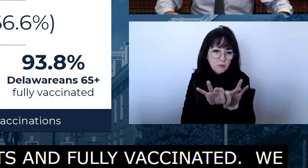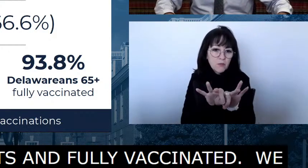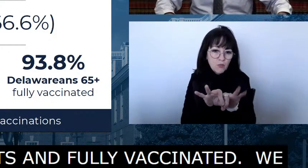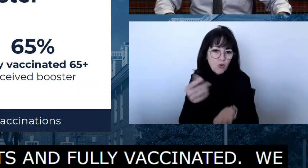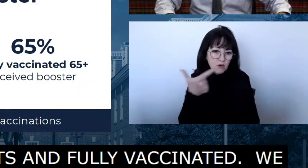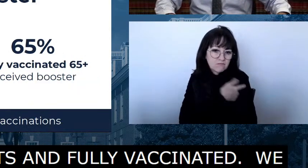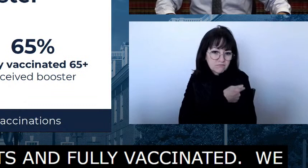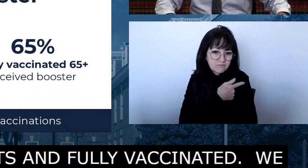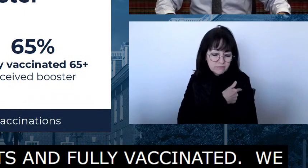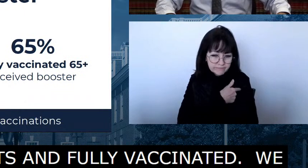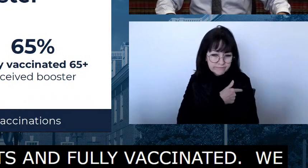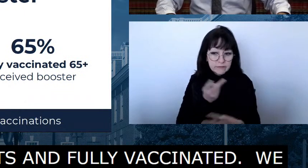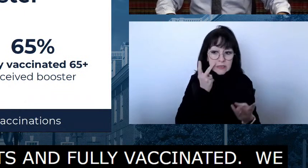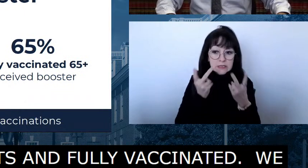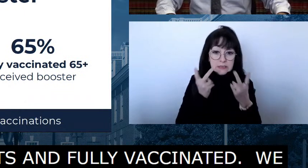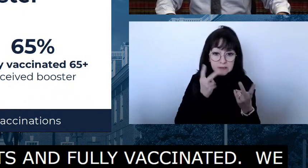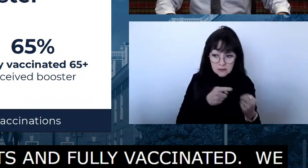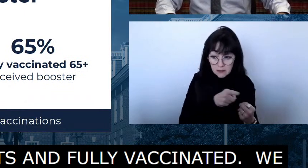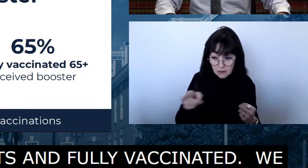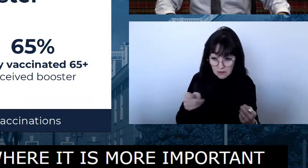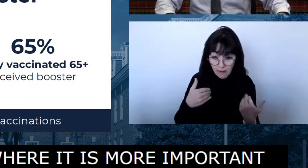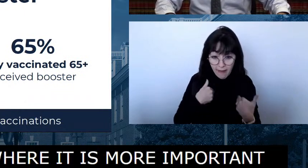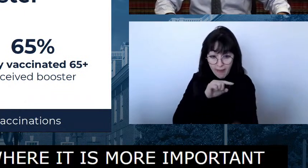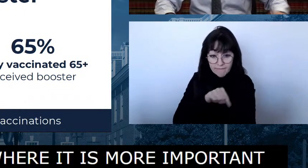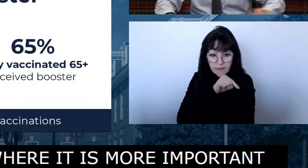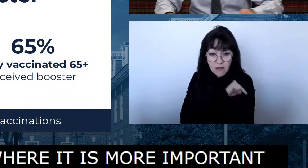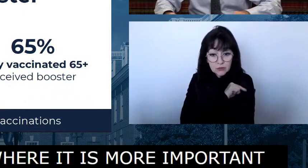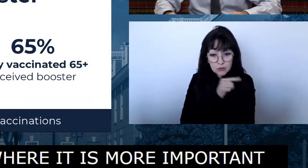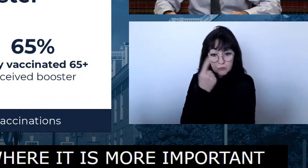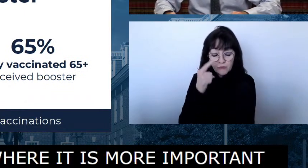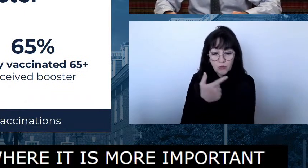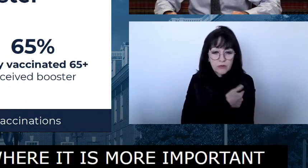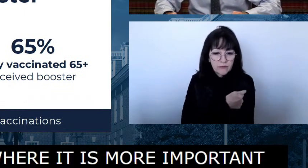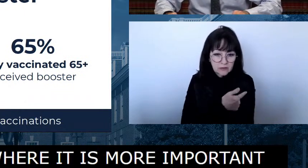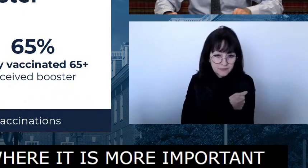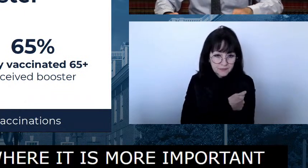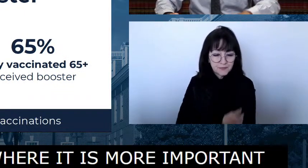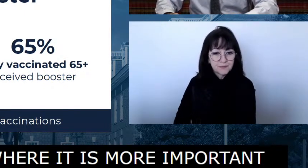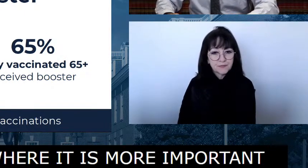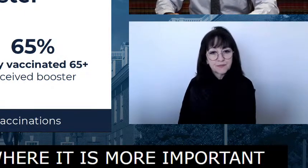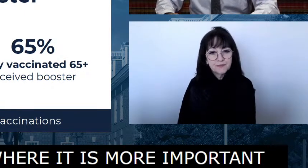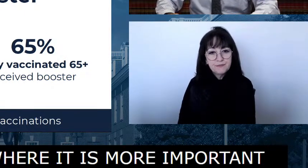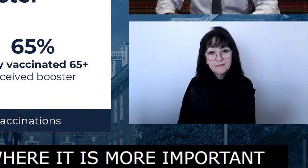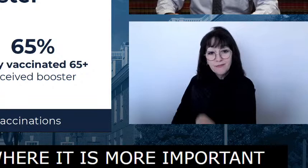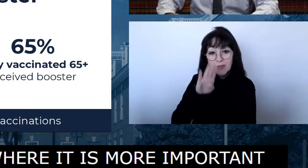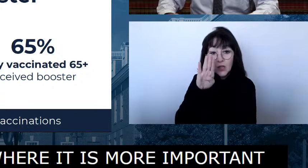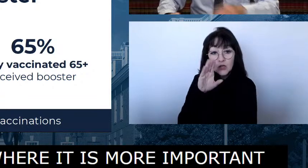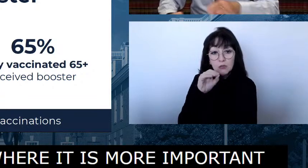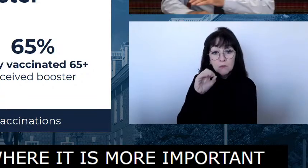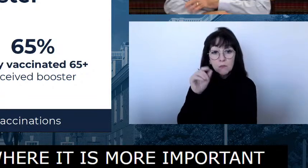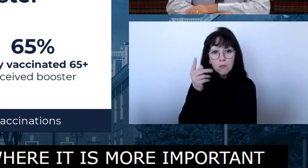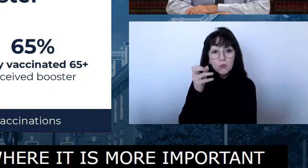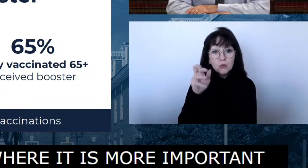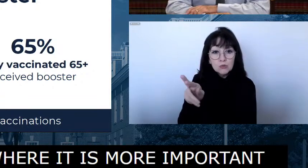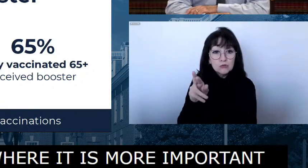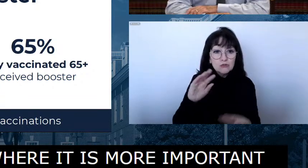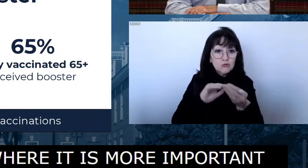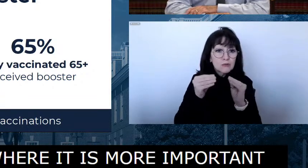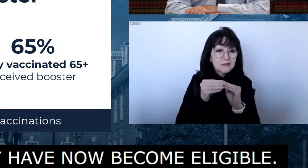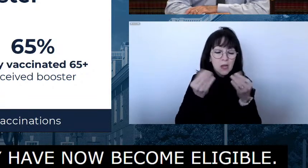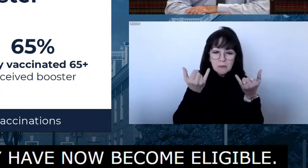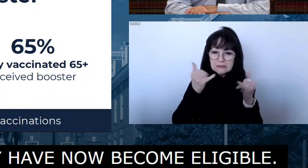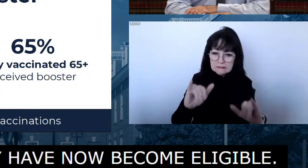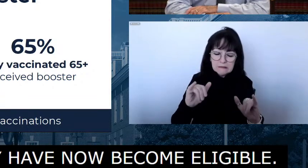over on the booster update. You can see we still need to do a lot of work there. Dr. Rattay talked a lot